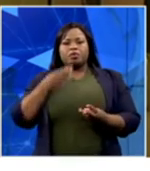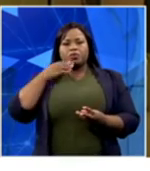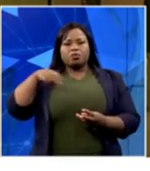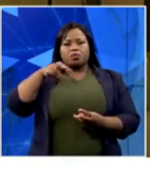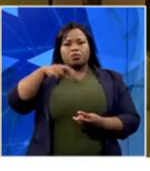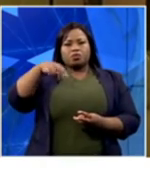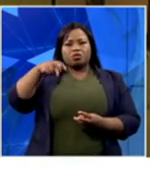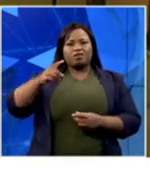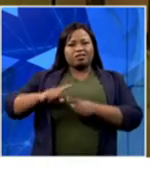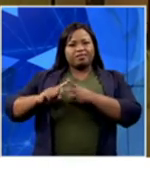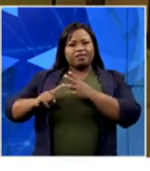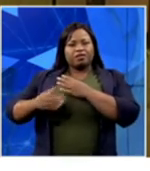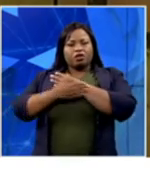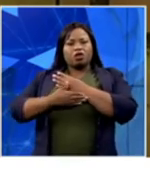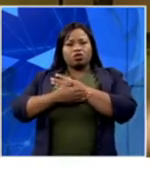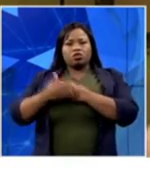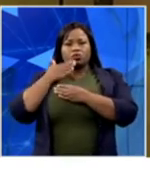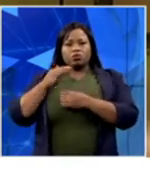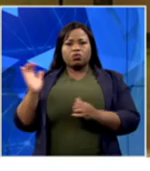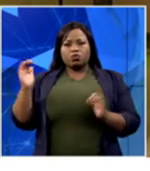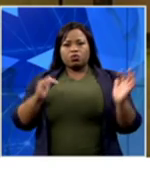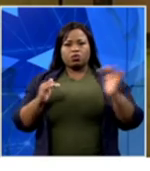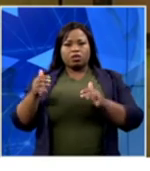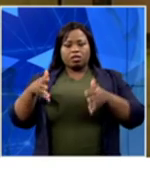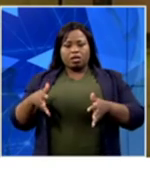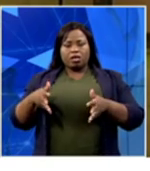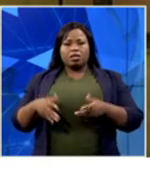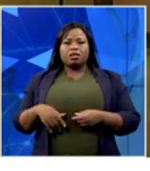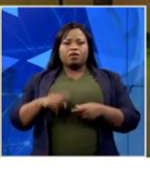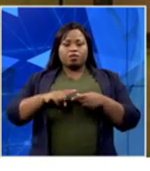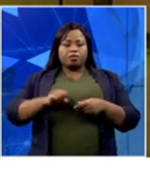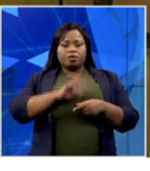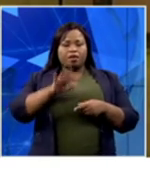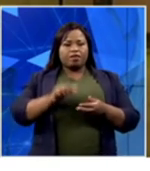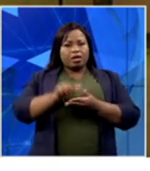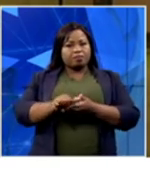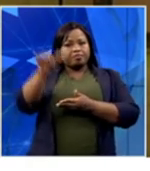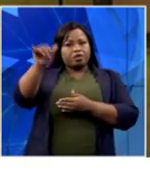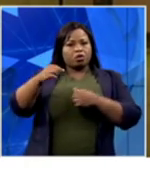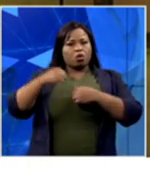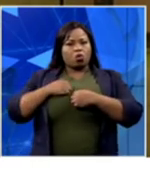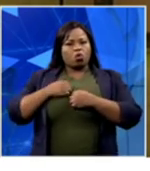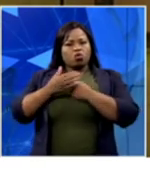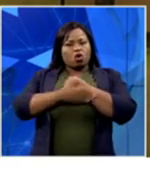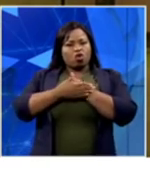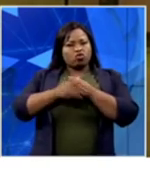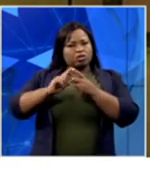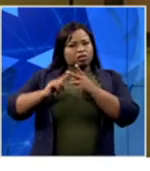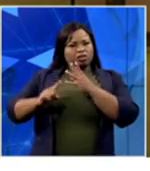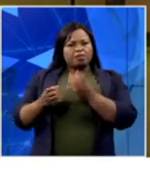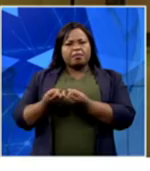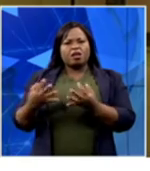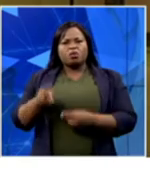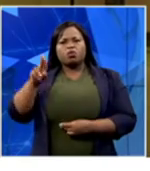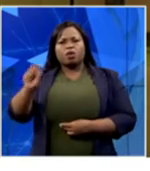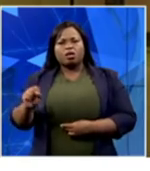all different countries that are going to be getting flights to get out of South Africa. So lots of people from the US, there's